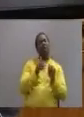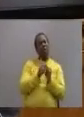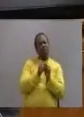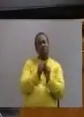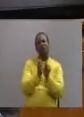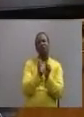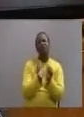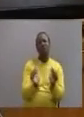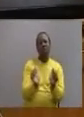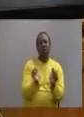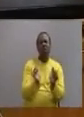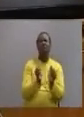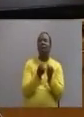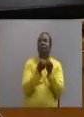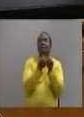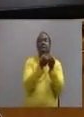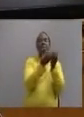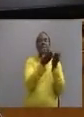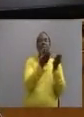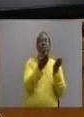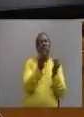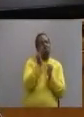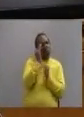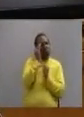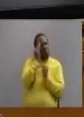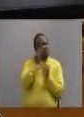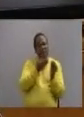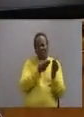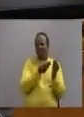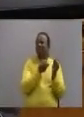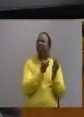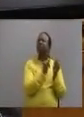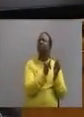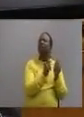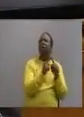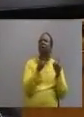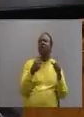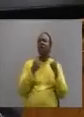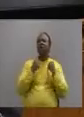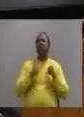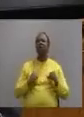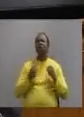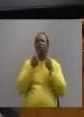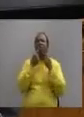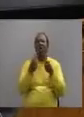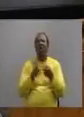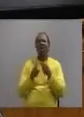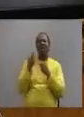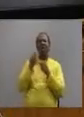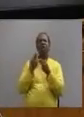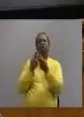here. Many of you know that this is a bad bill. You've been told by the churches, you've been told by the trade unions, you've been told by